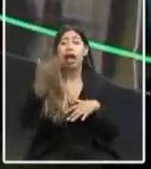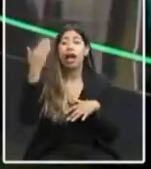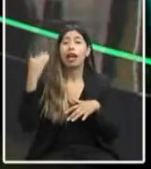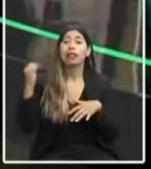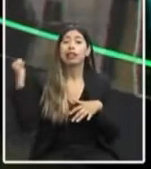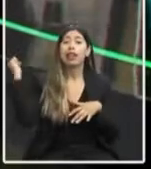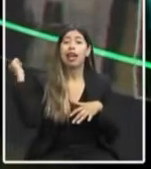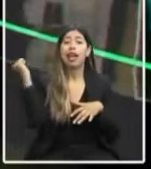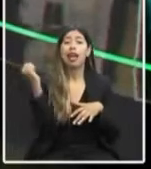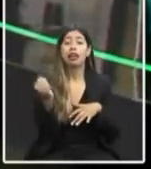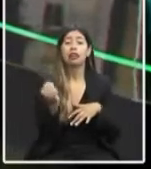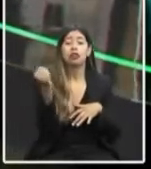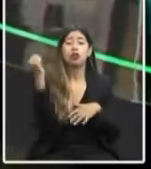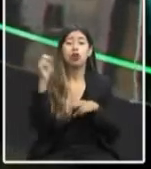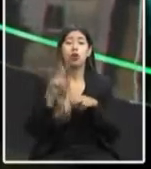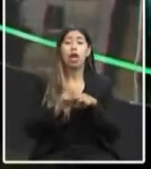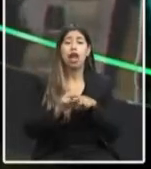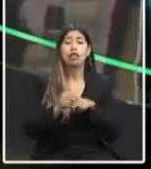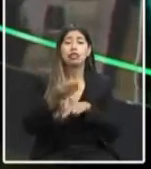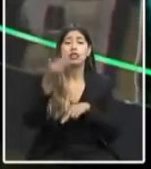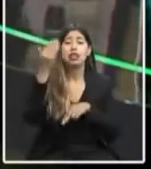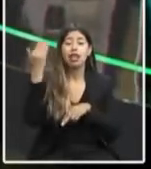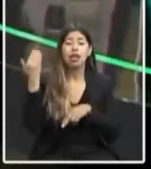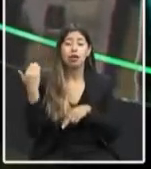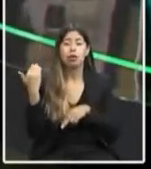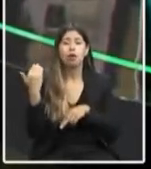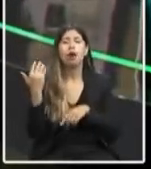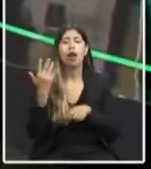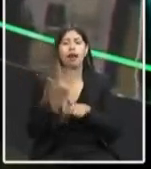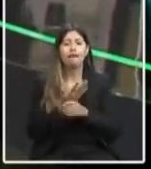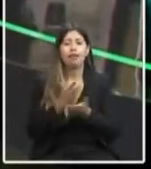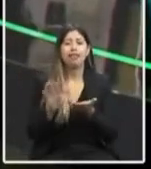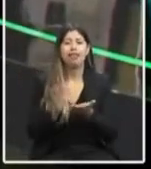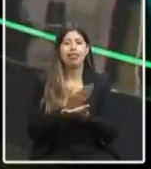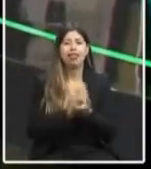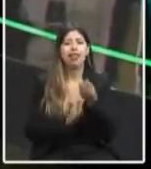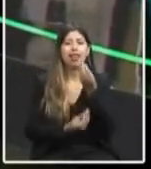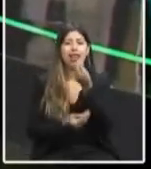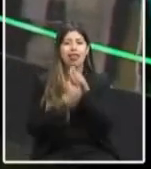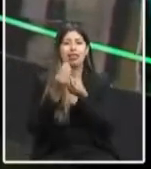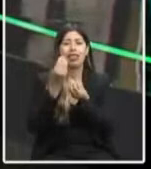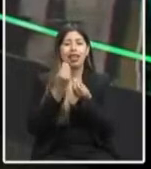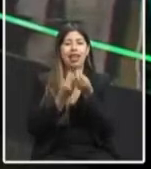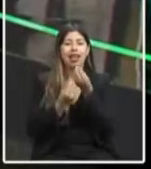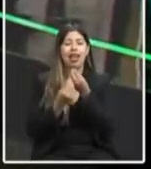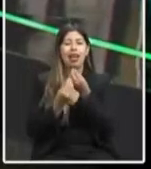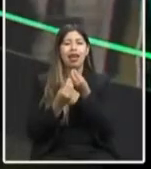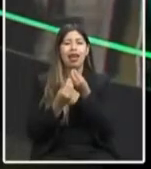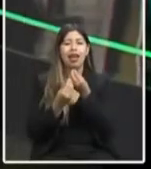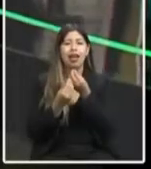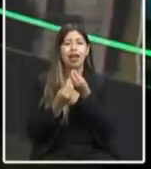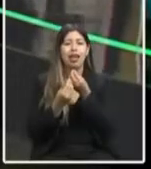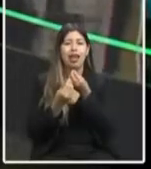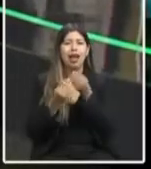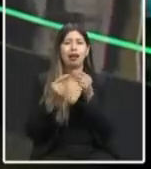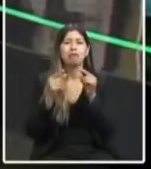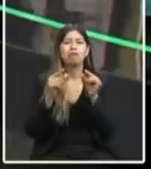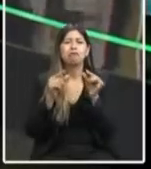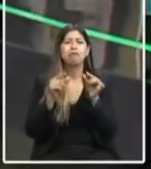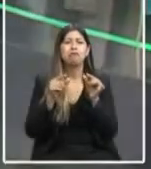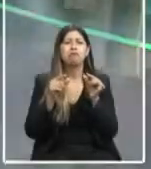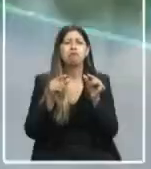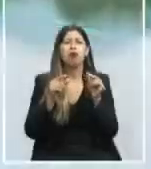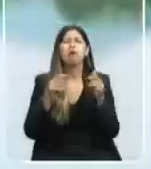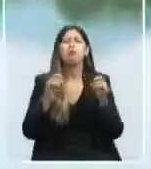more abrasive diet than what we do today. Our diet is processed, is soft. Usually, you know, we don't make a lot